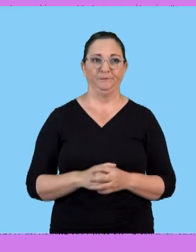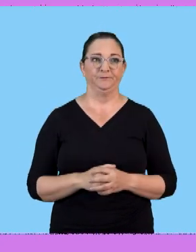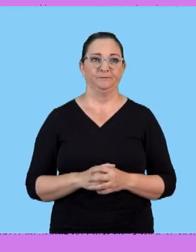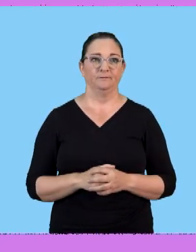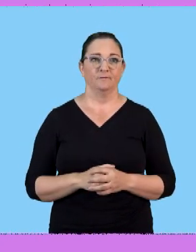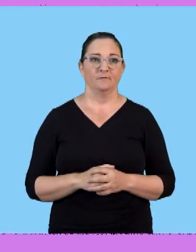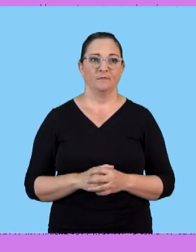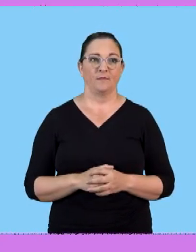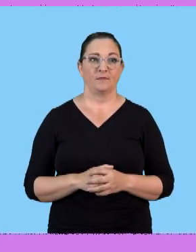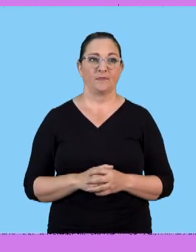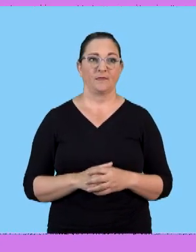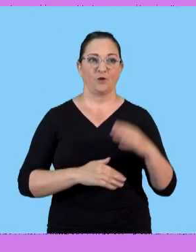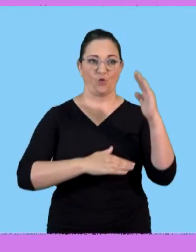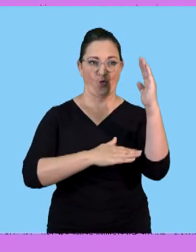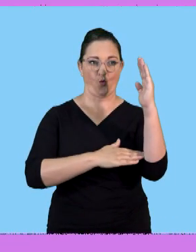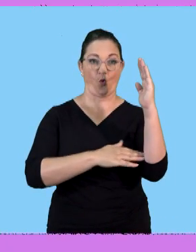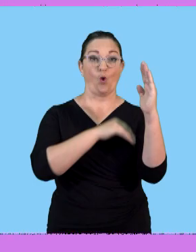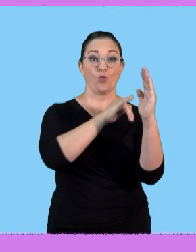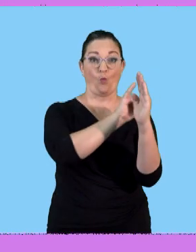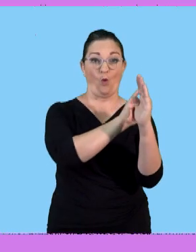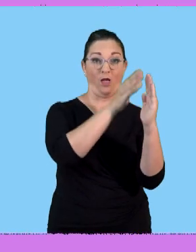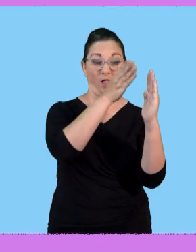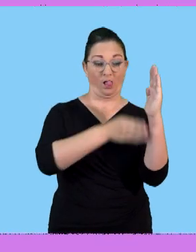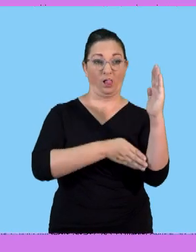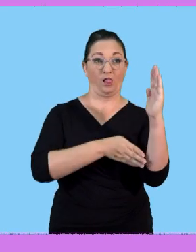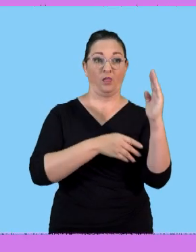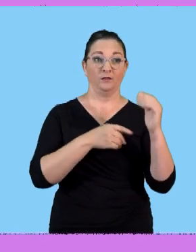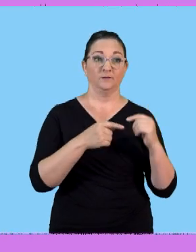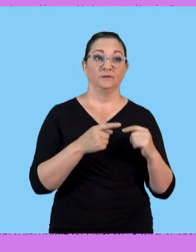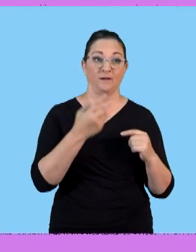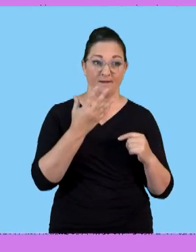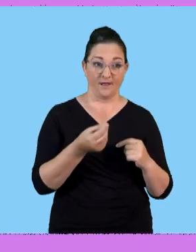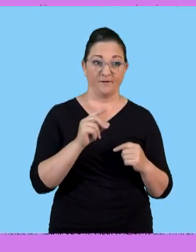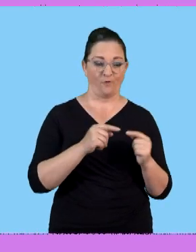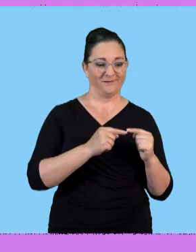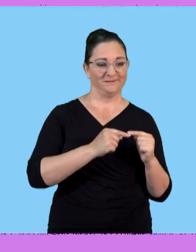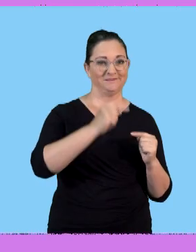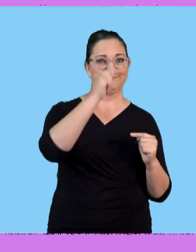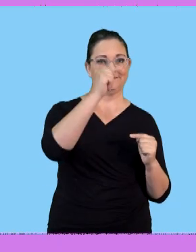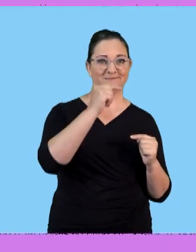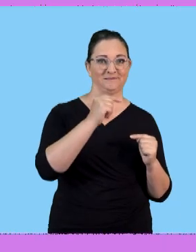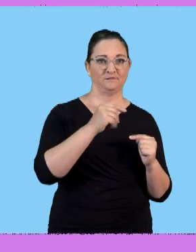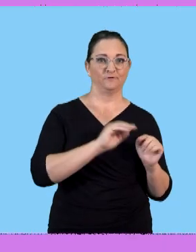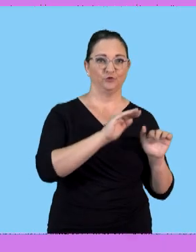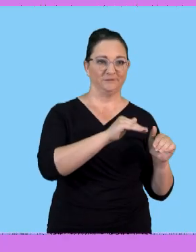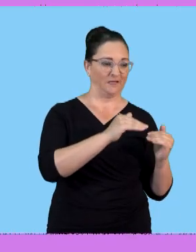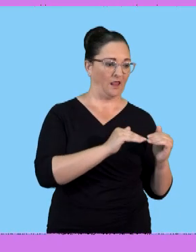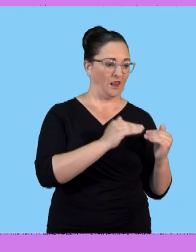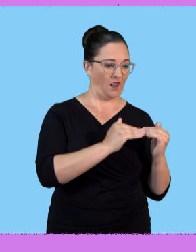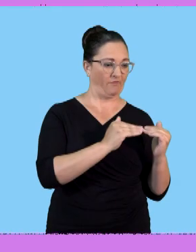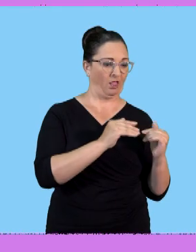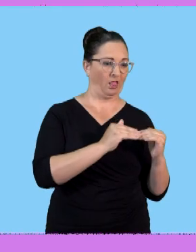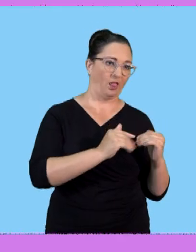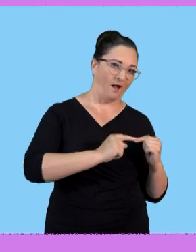Here, on my y-axis, right, my dependent axis, I have the height above sea level. And again,